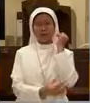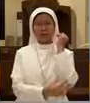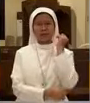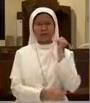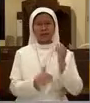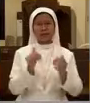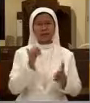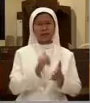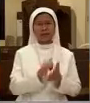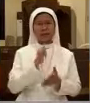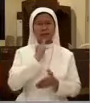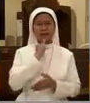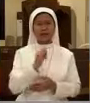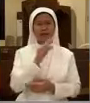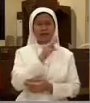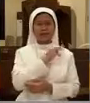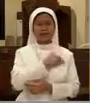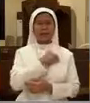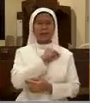That's mission.